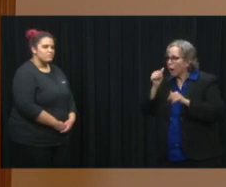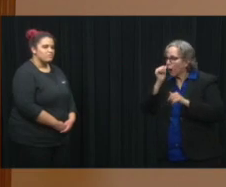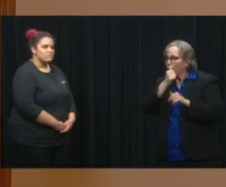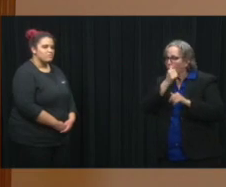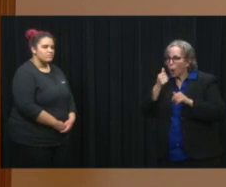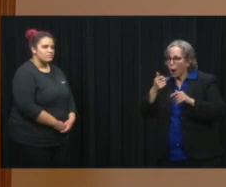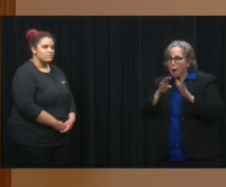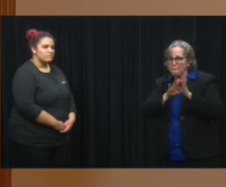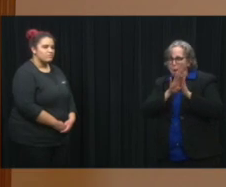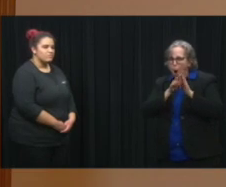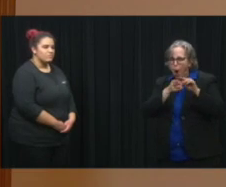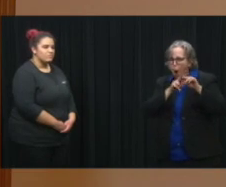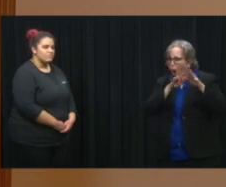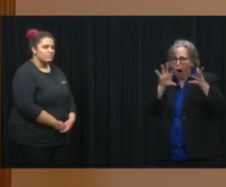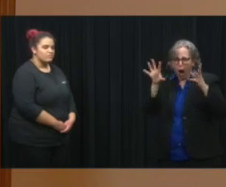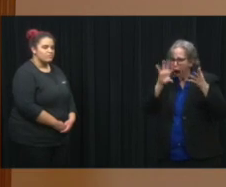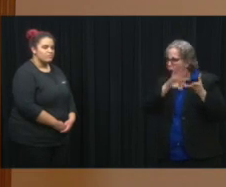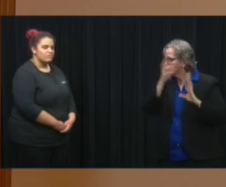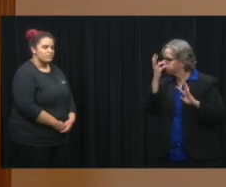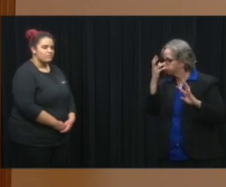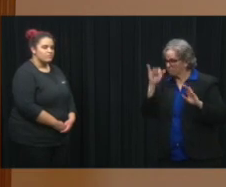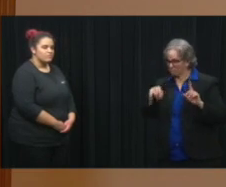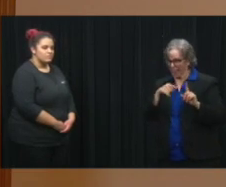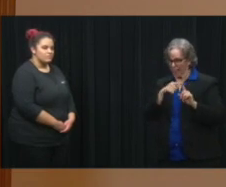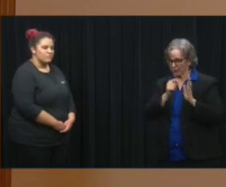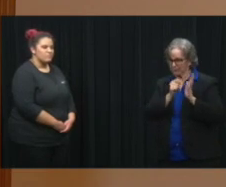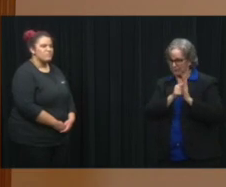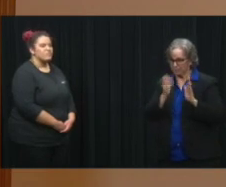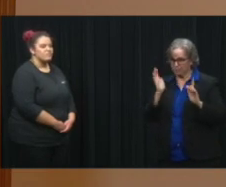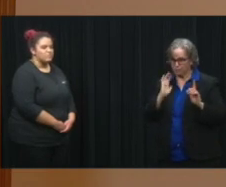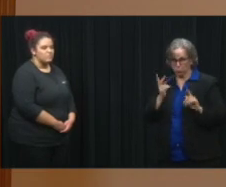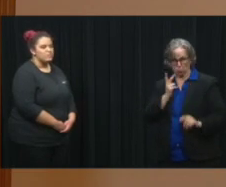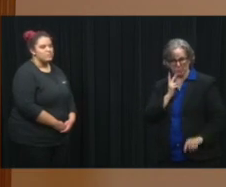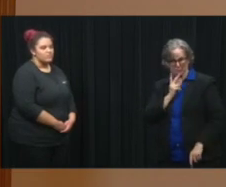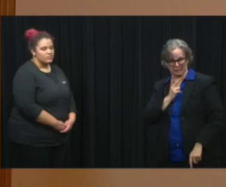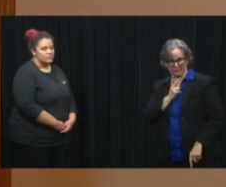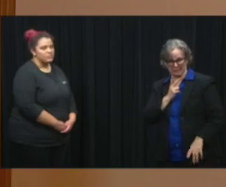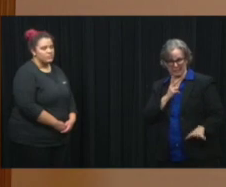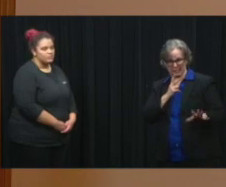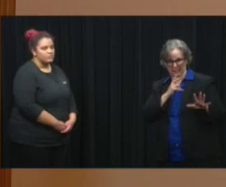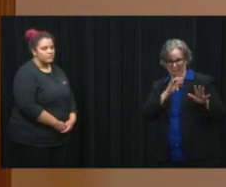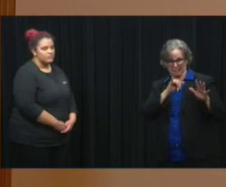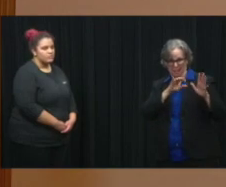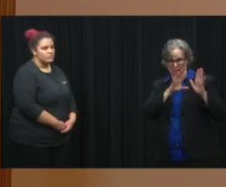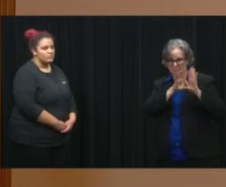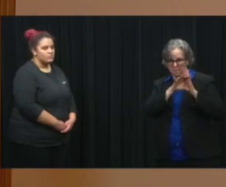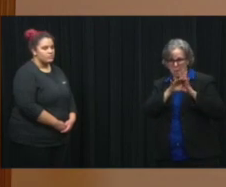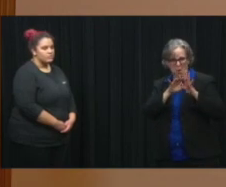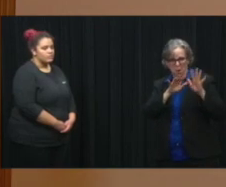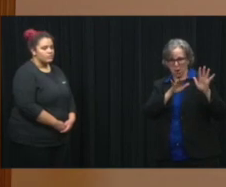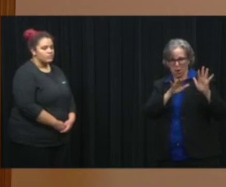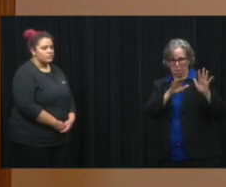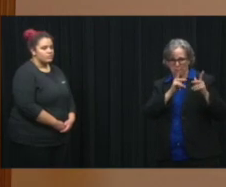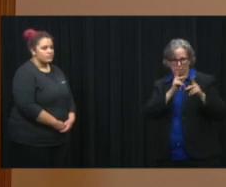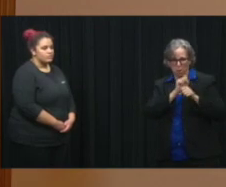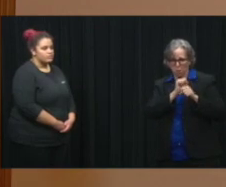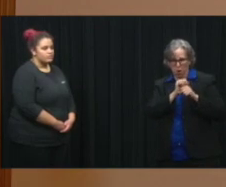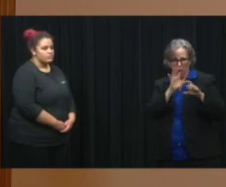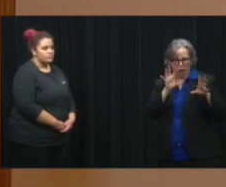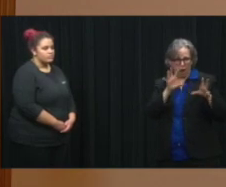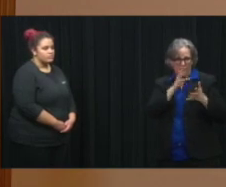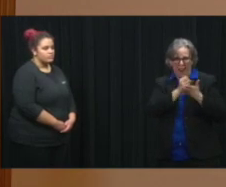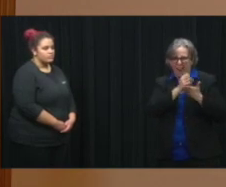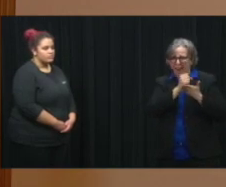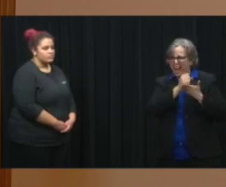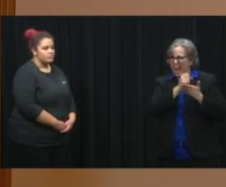there. And if you watch any of the footage from colleagues there now, I mean, they're running out of supplies quickly. They are wearing garbage bags